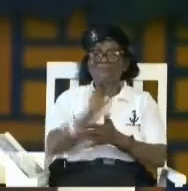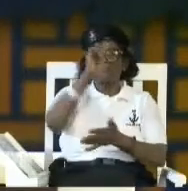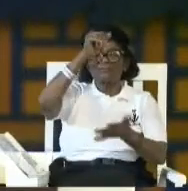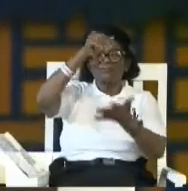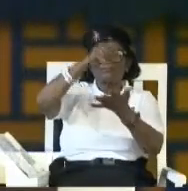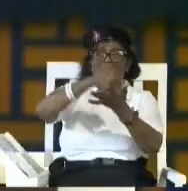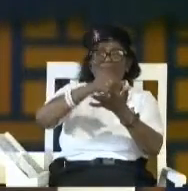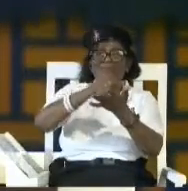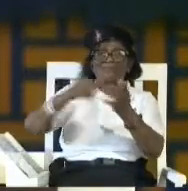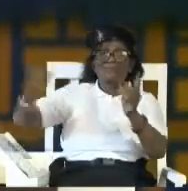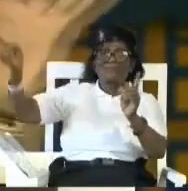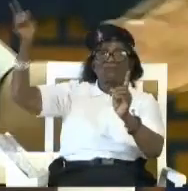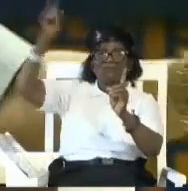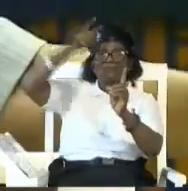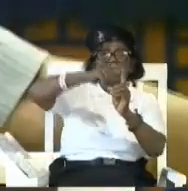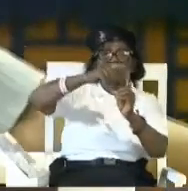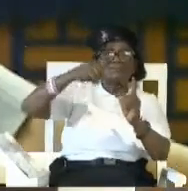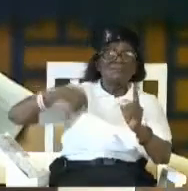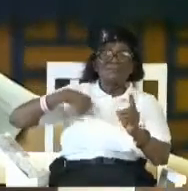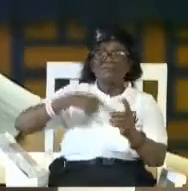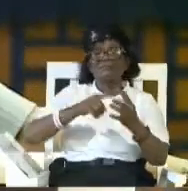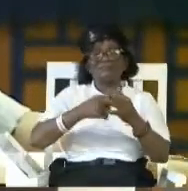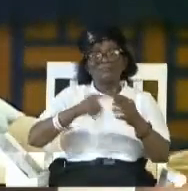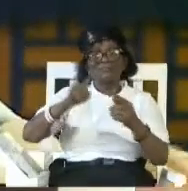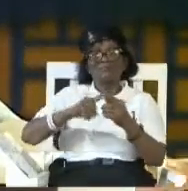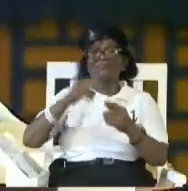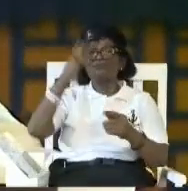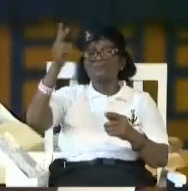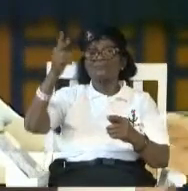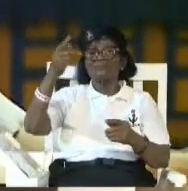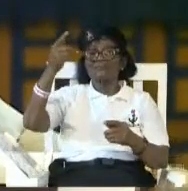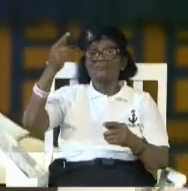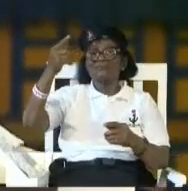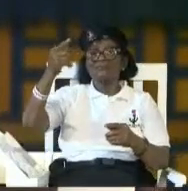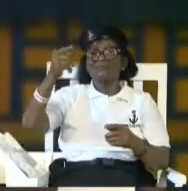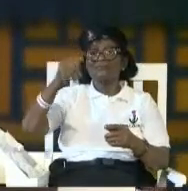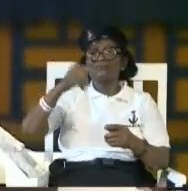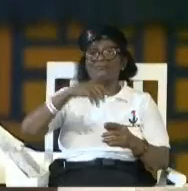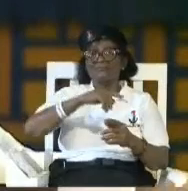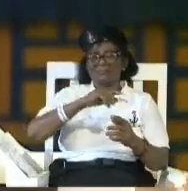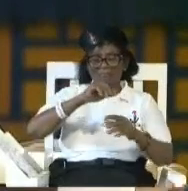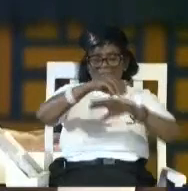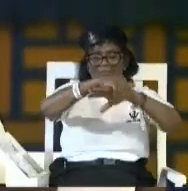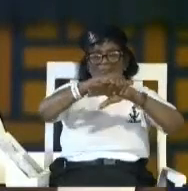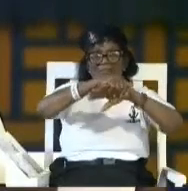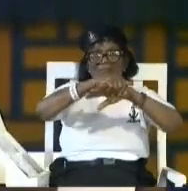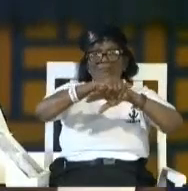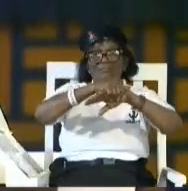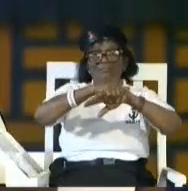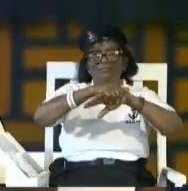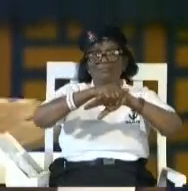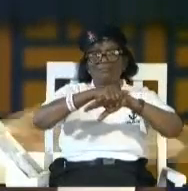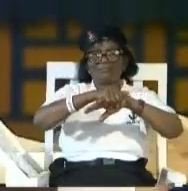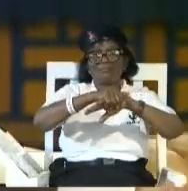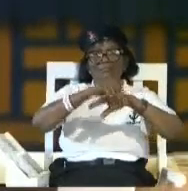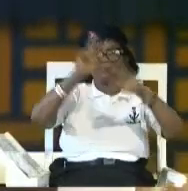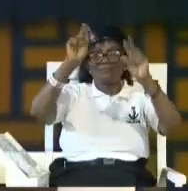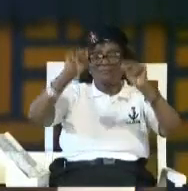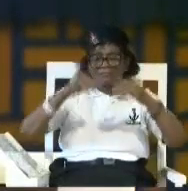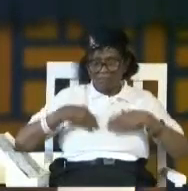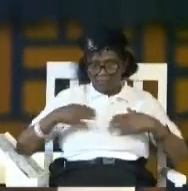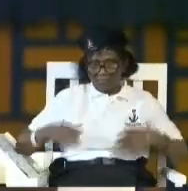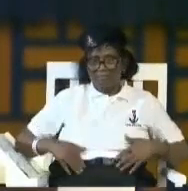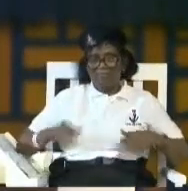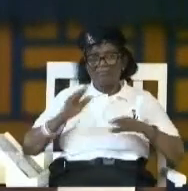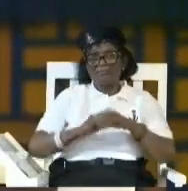until we began to see the whole of London, all street deserted. America,